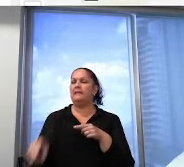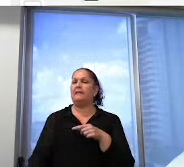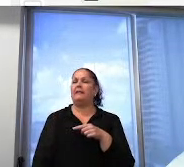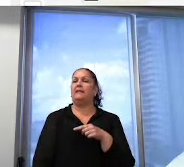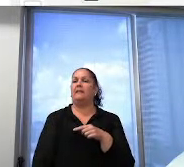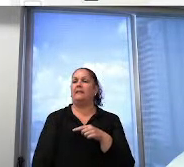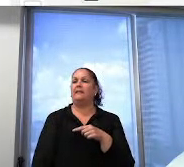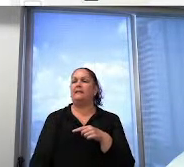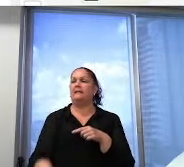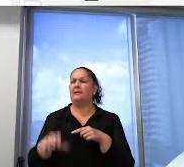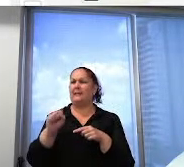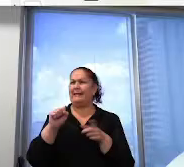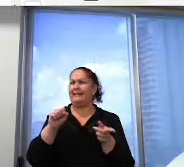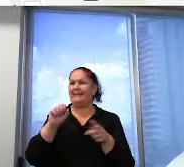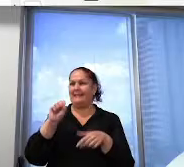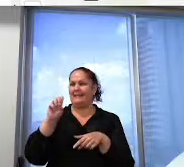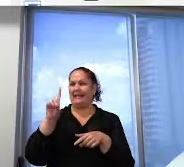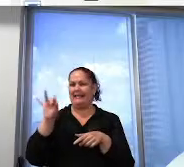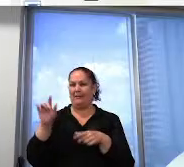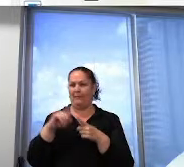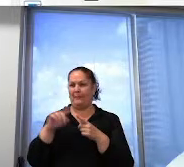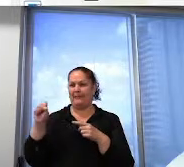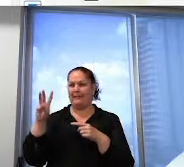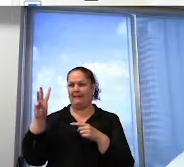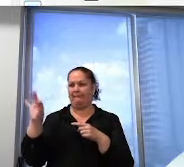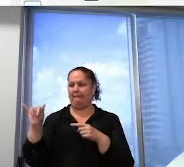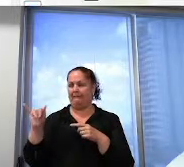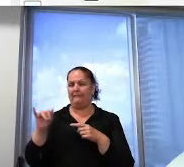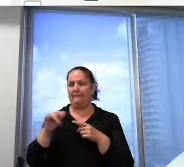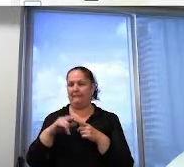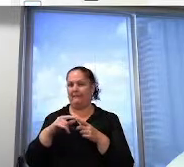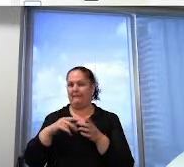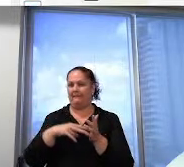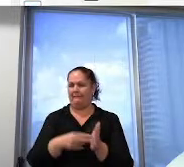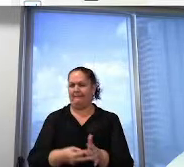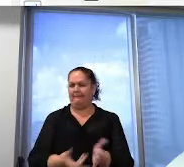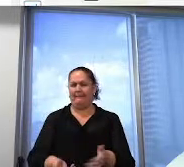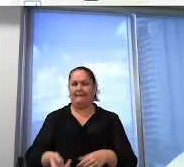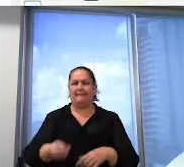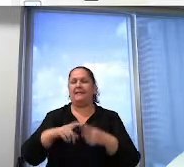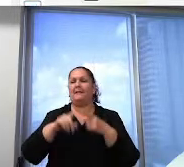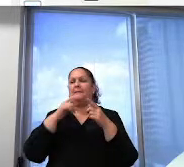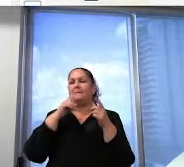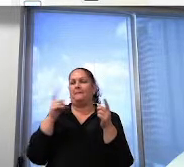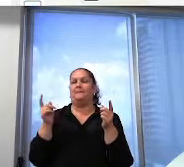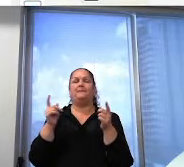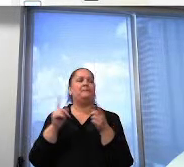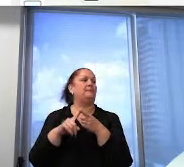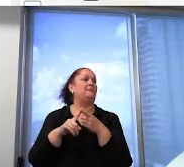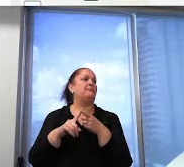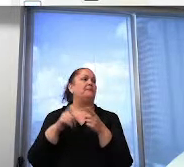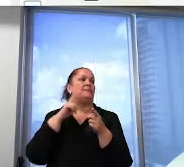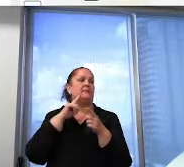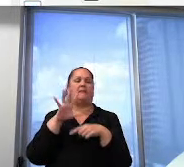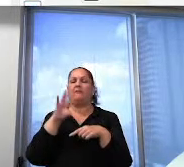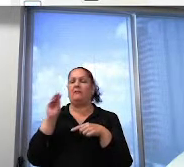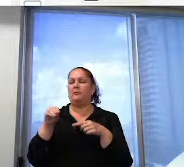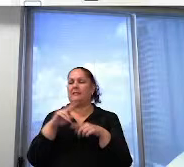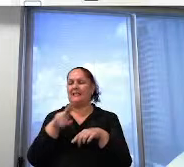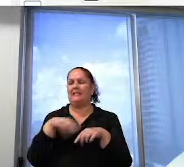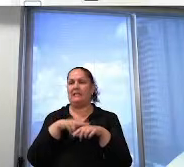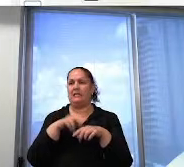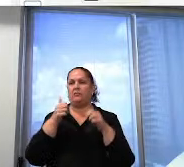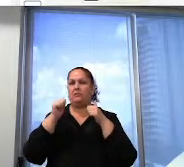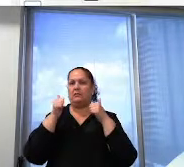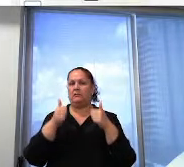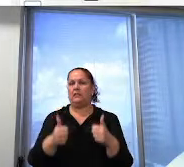SAFE, or at least the SAIDI. On line item 1,215, it says accounting for 4 to